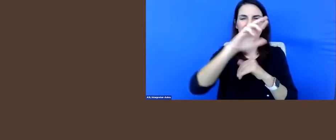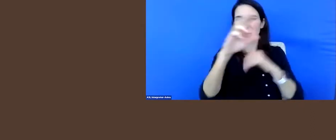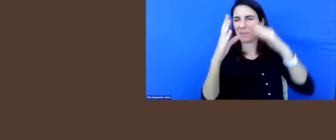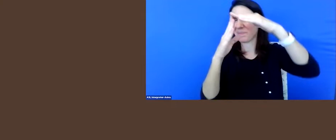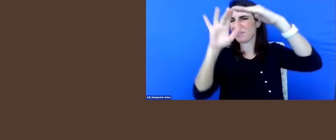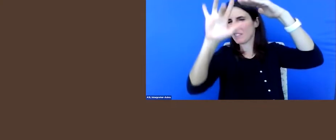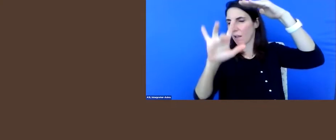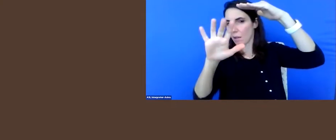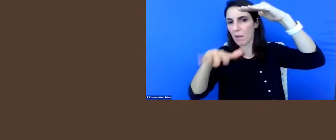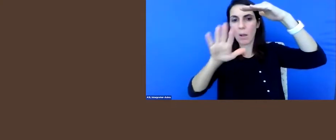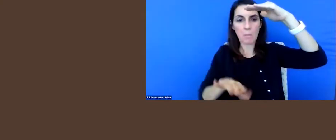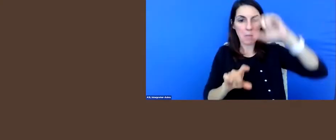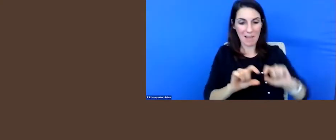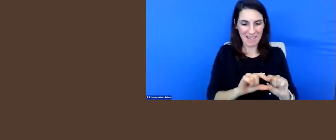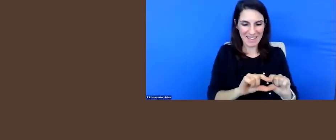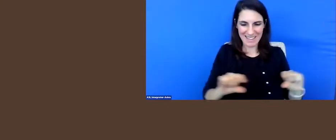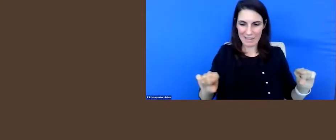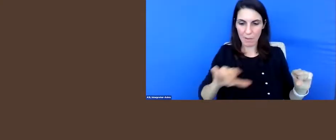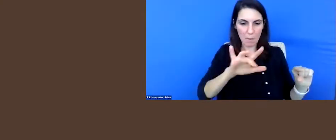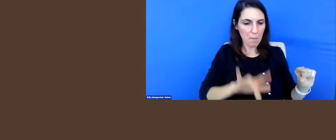bottom section of the slides is blank.